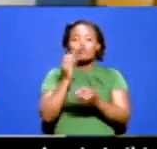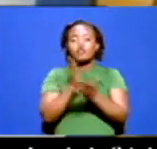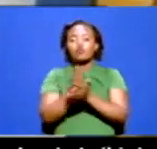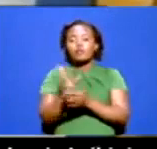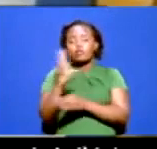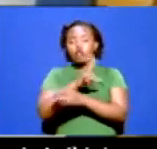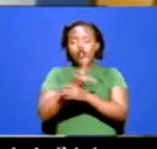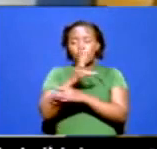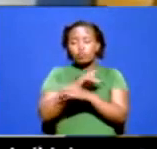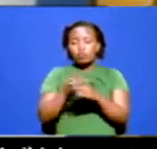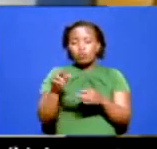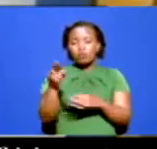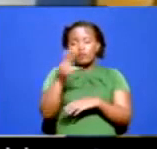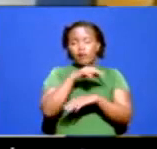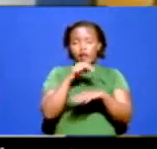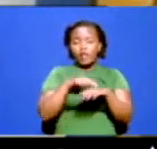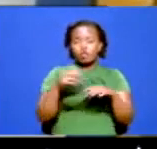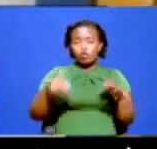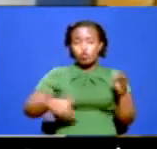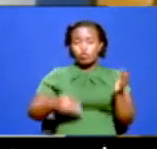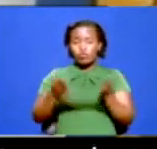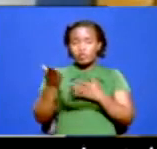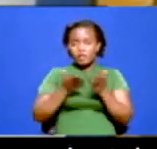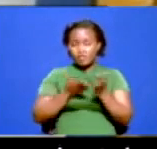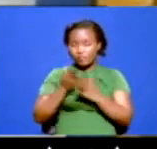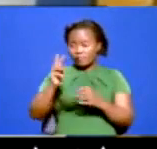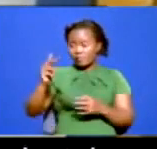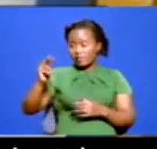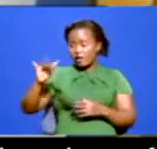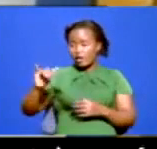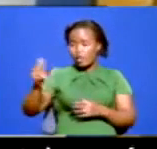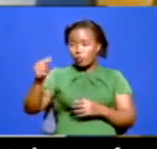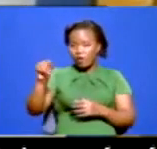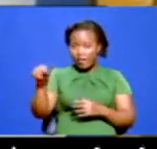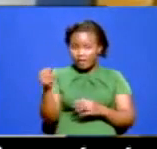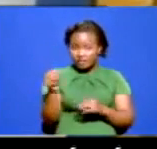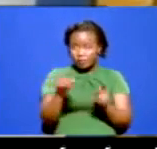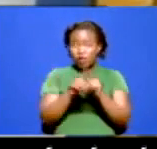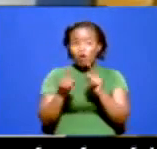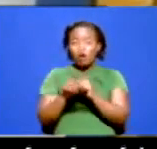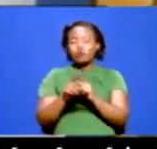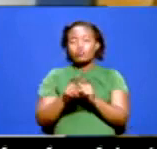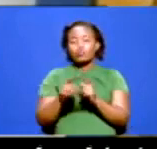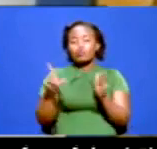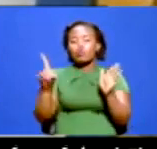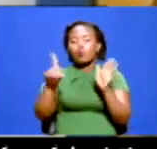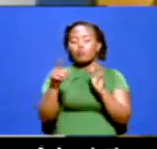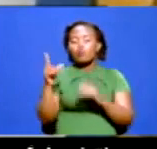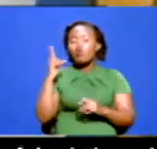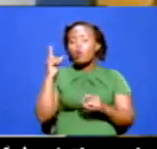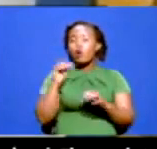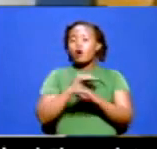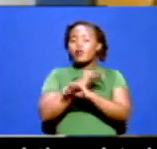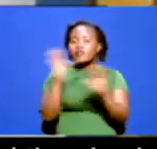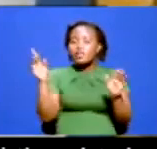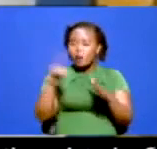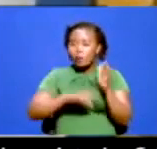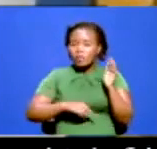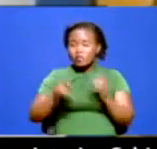Service. As you know, the law provides that the National Youth Service is our